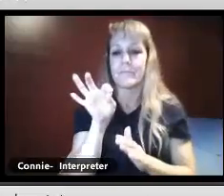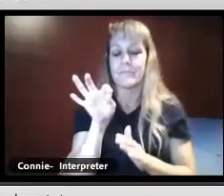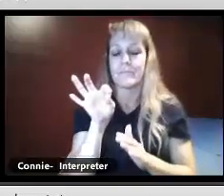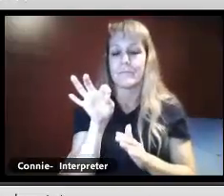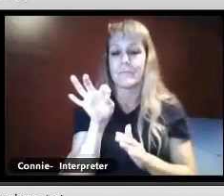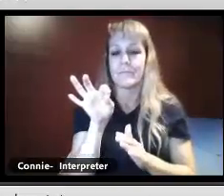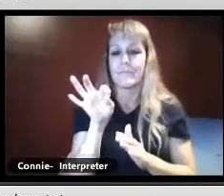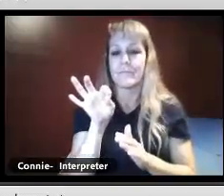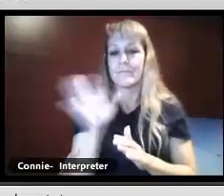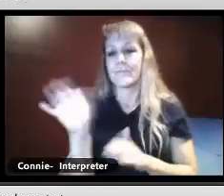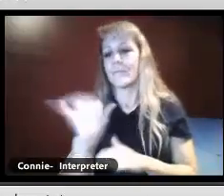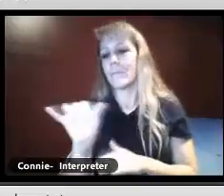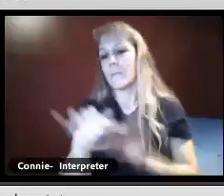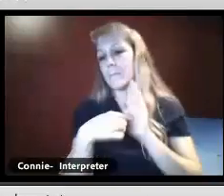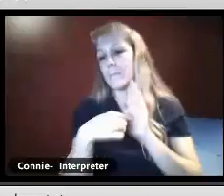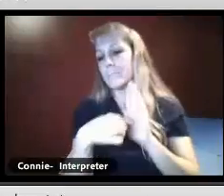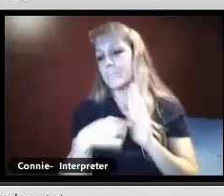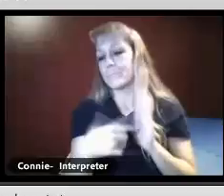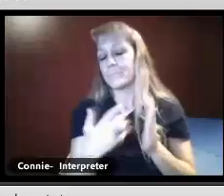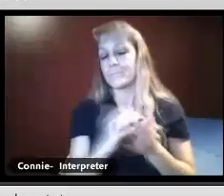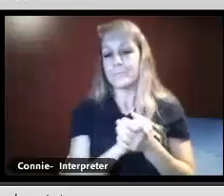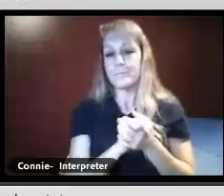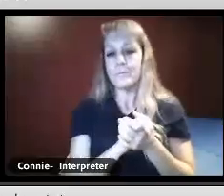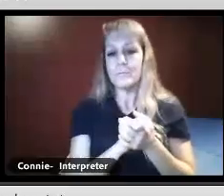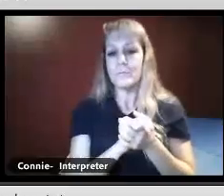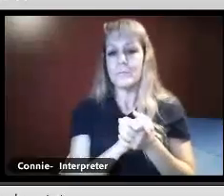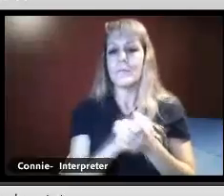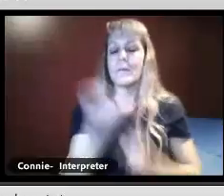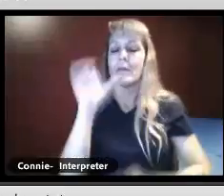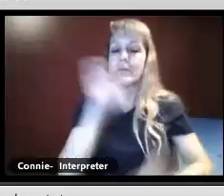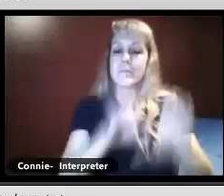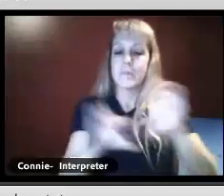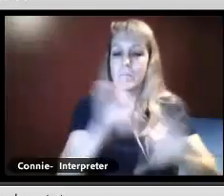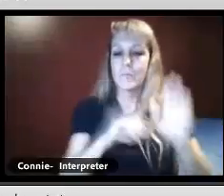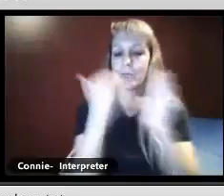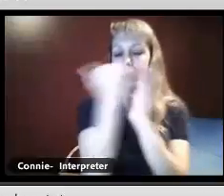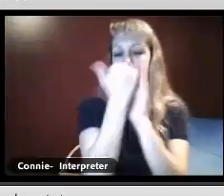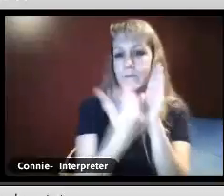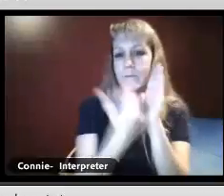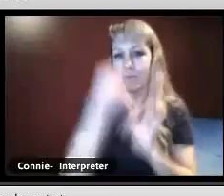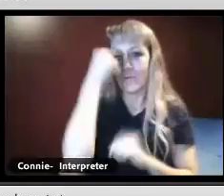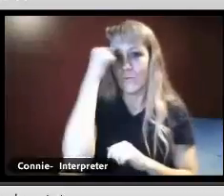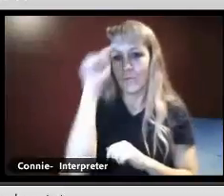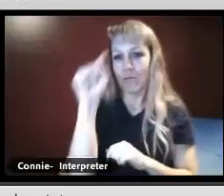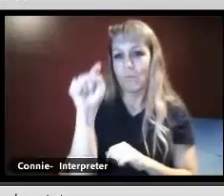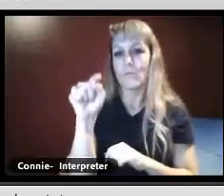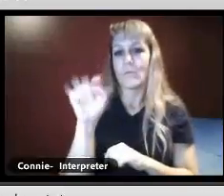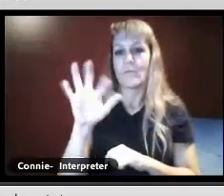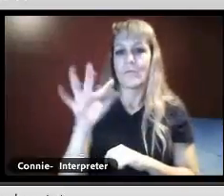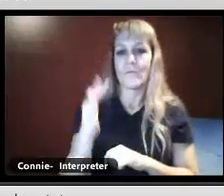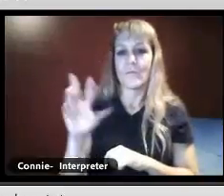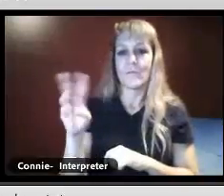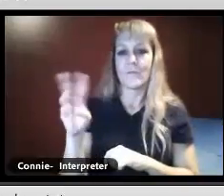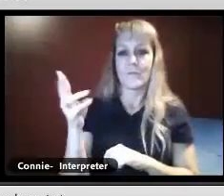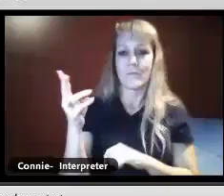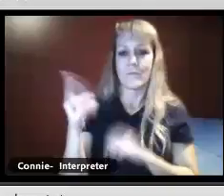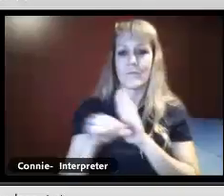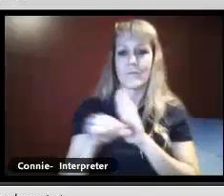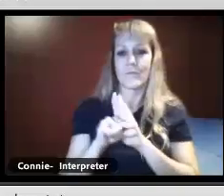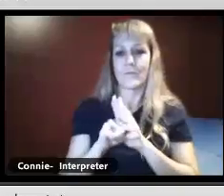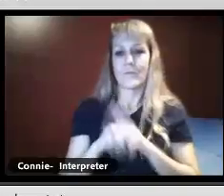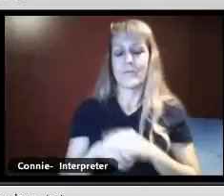for example, a set of chemistry lessons for 5th or 6th grade.